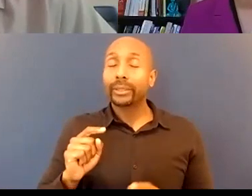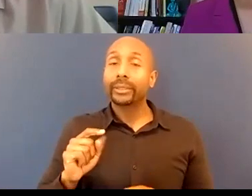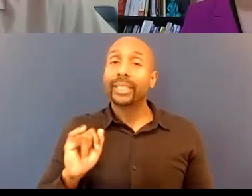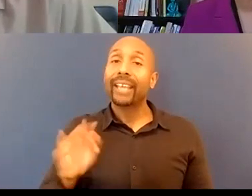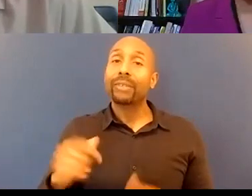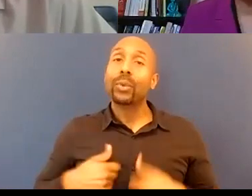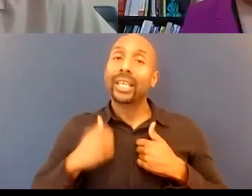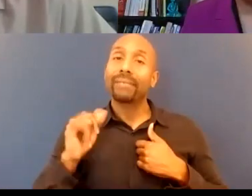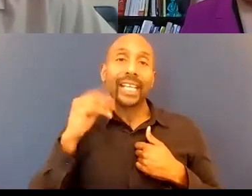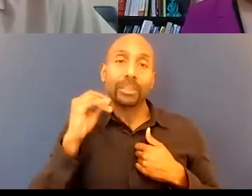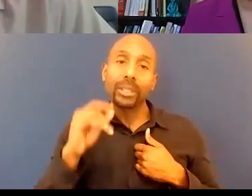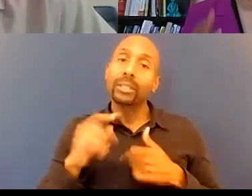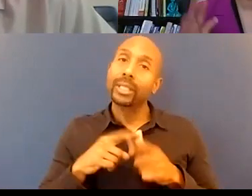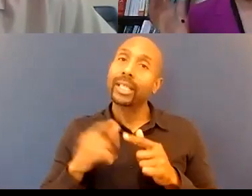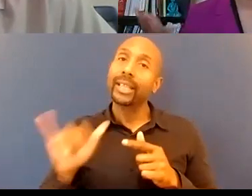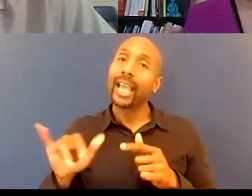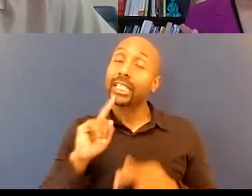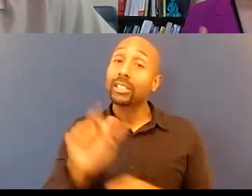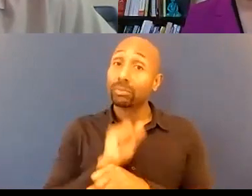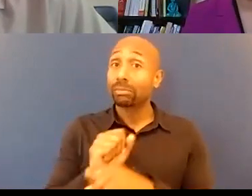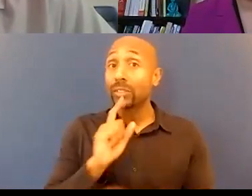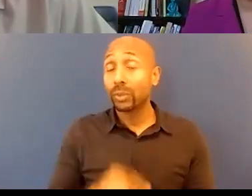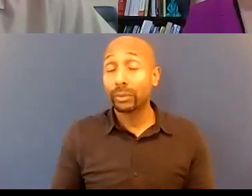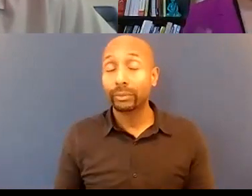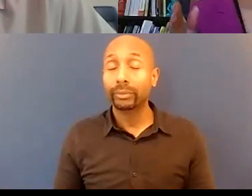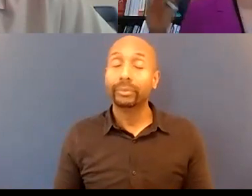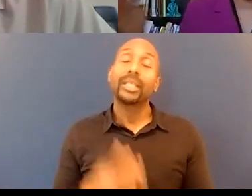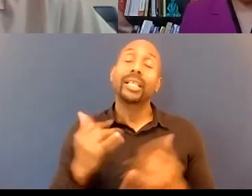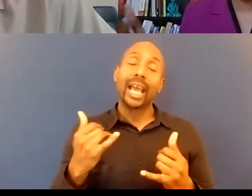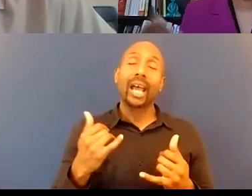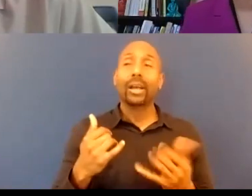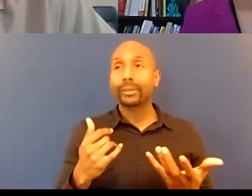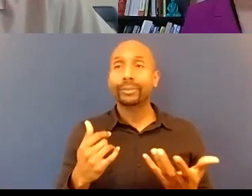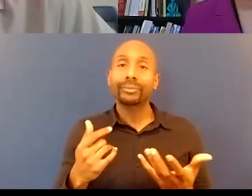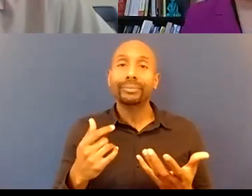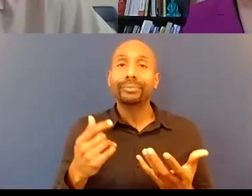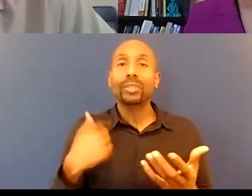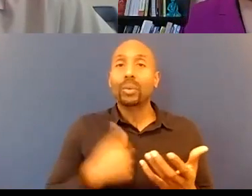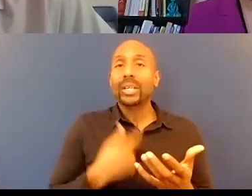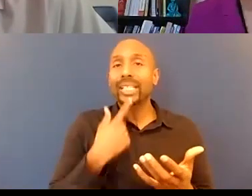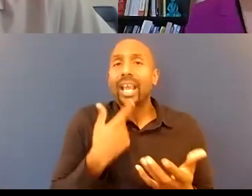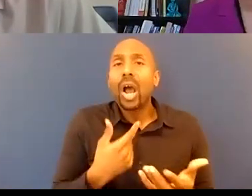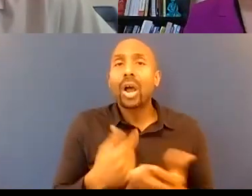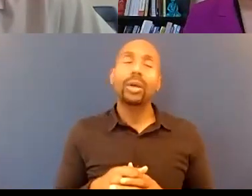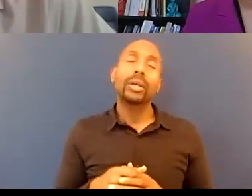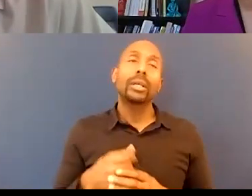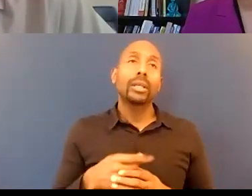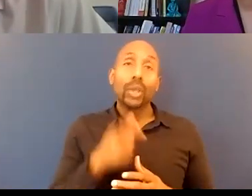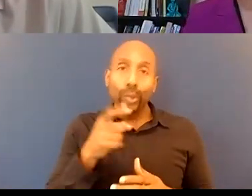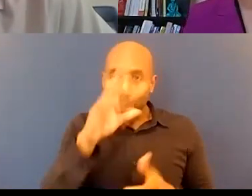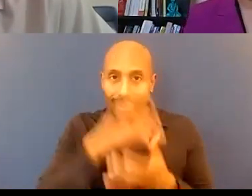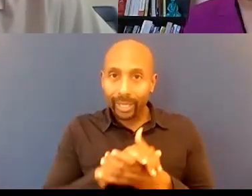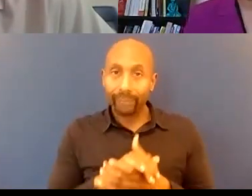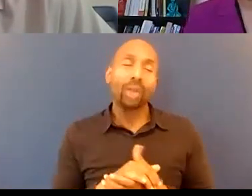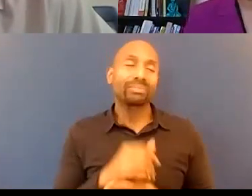do we believe and who do we not believe because that's really what we're coming down to now that it's not as bad as you think it is or it is as bad as you think it is it is